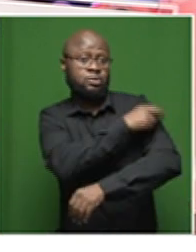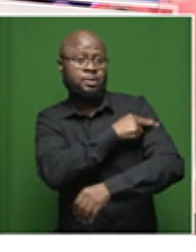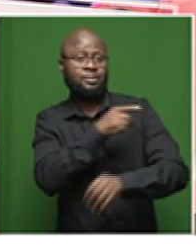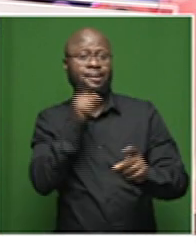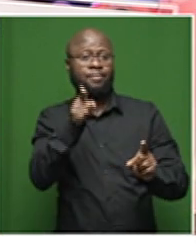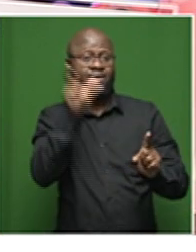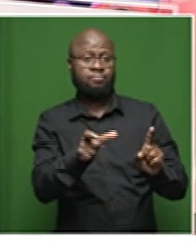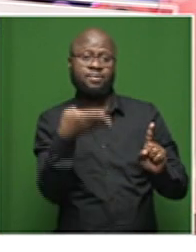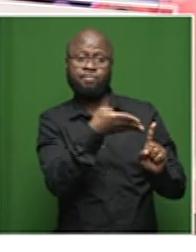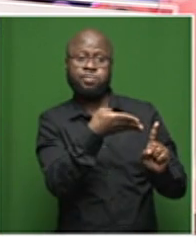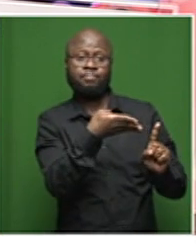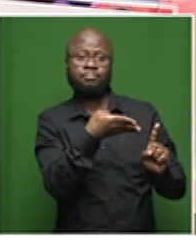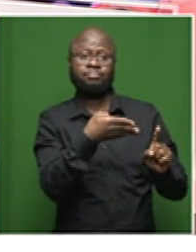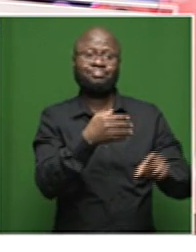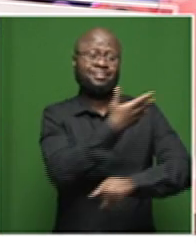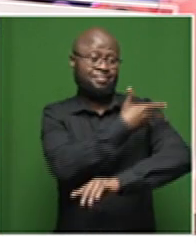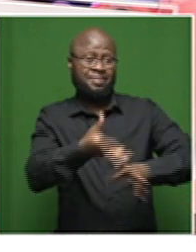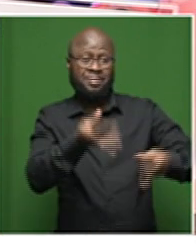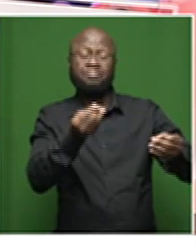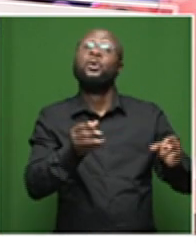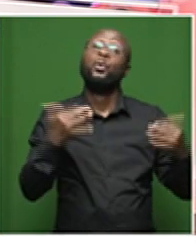is hypertension.